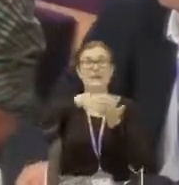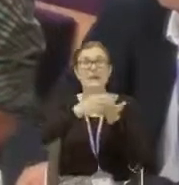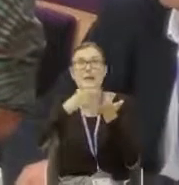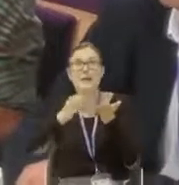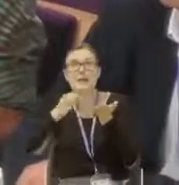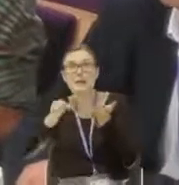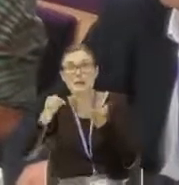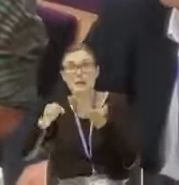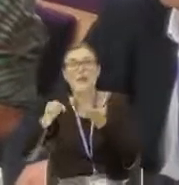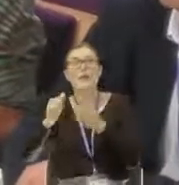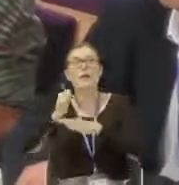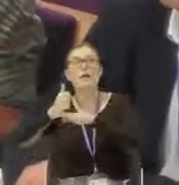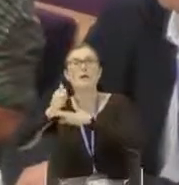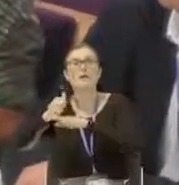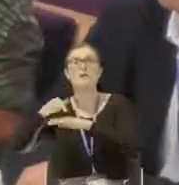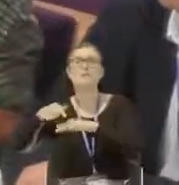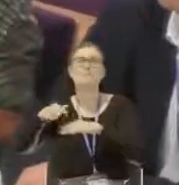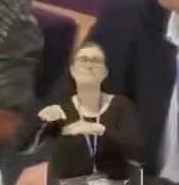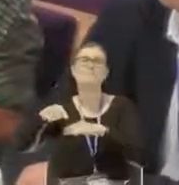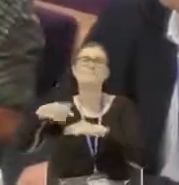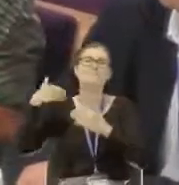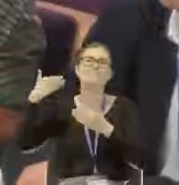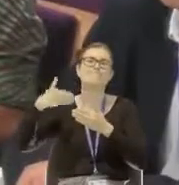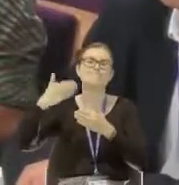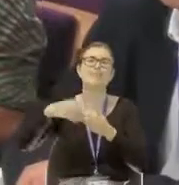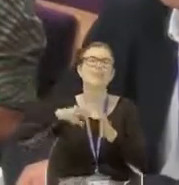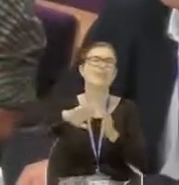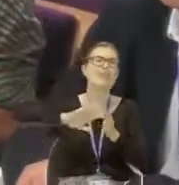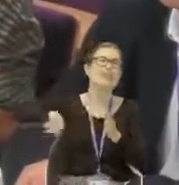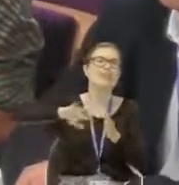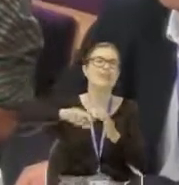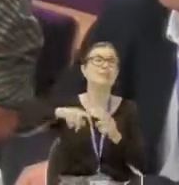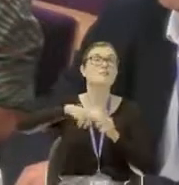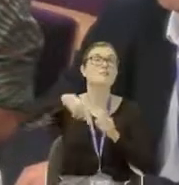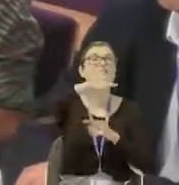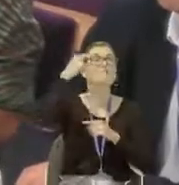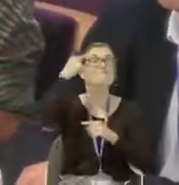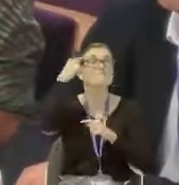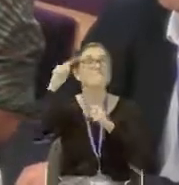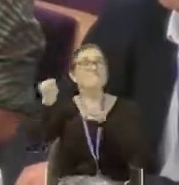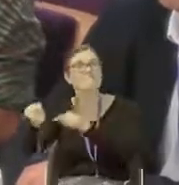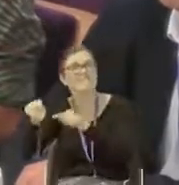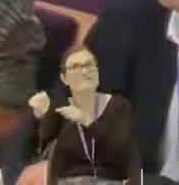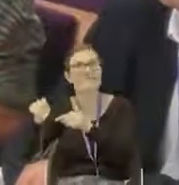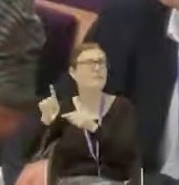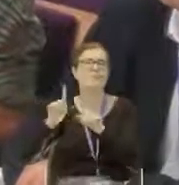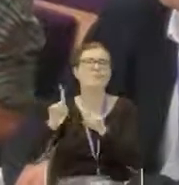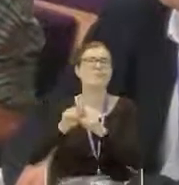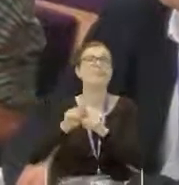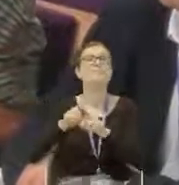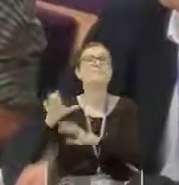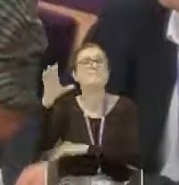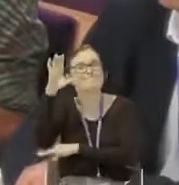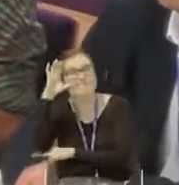as well. So on this side, ICLEI wishes to salute UN Habitat on its proposal to host a cities, housing, and climate conference